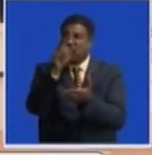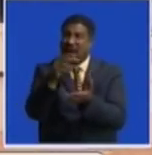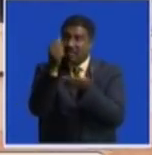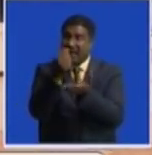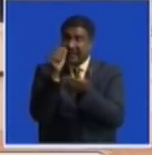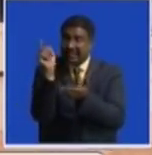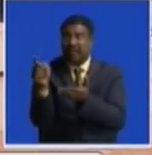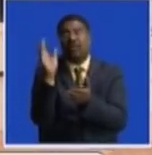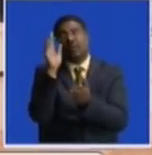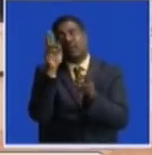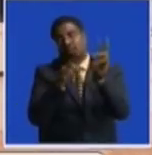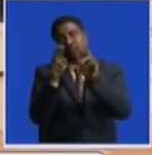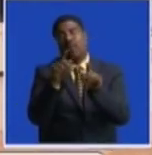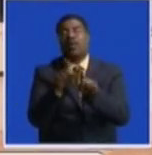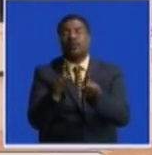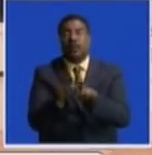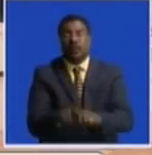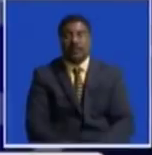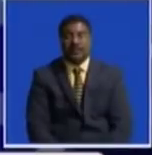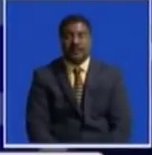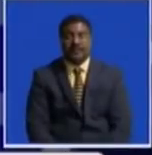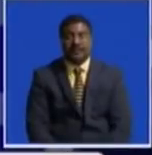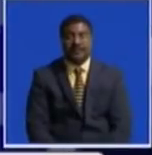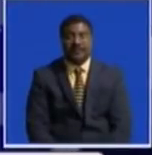ZNBC News in Ndola.